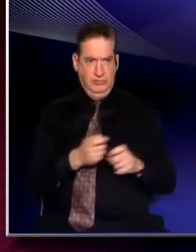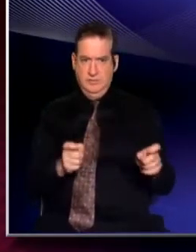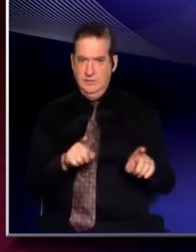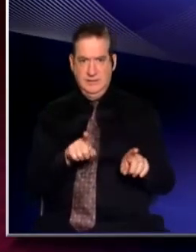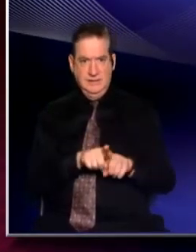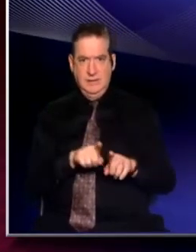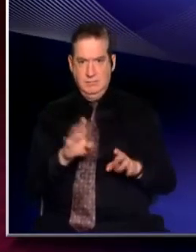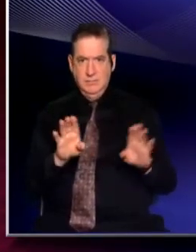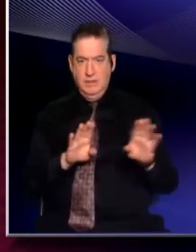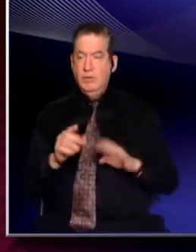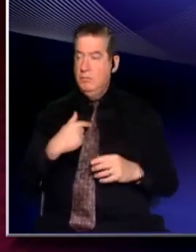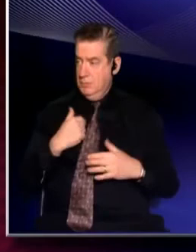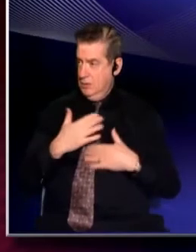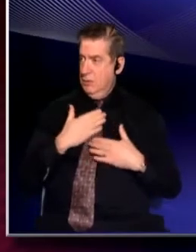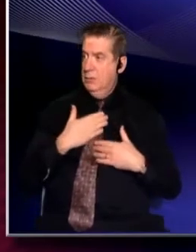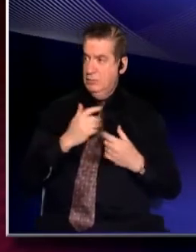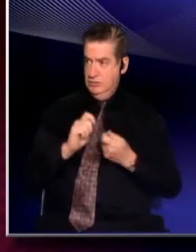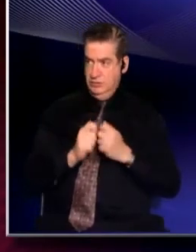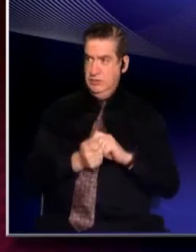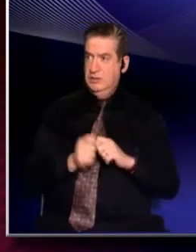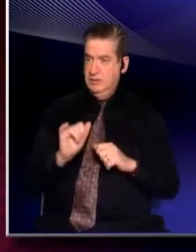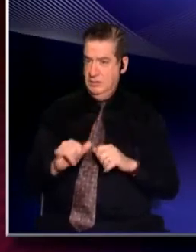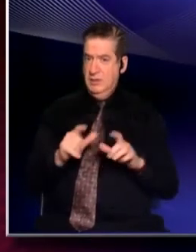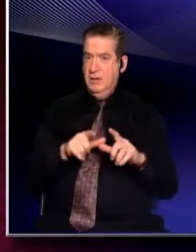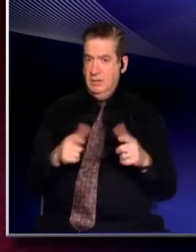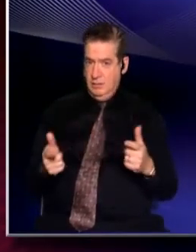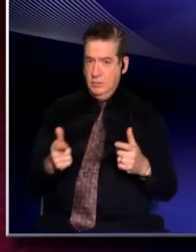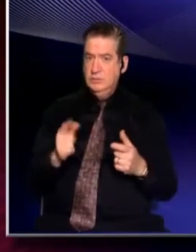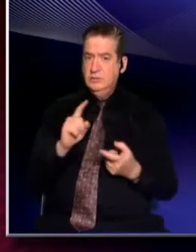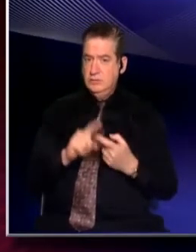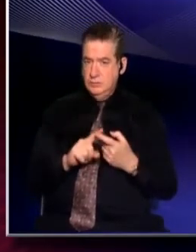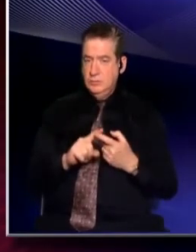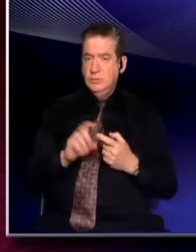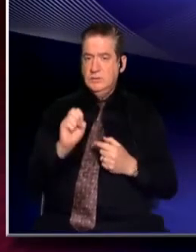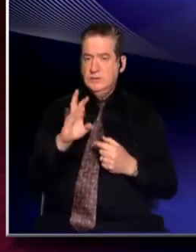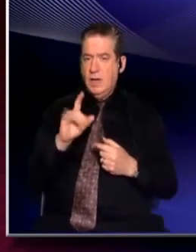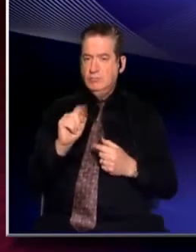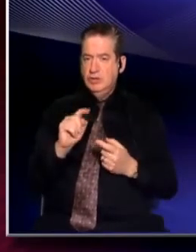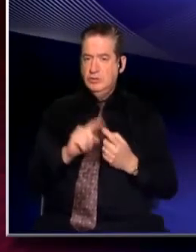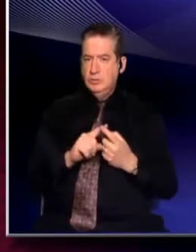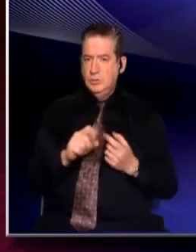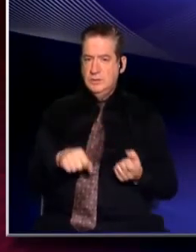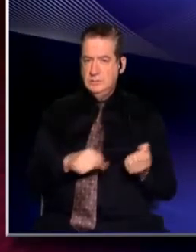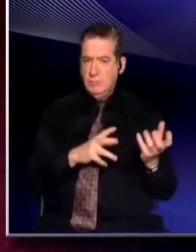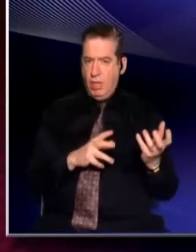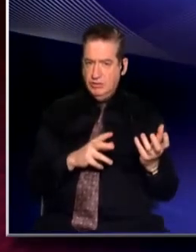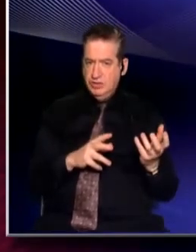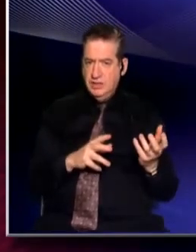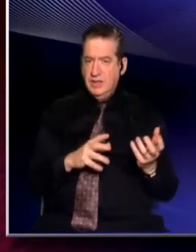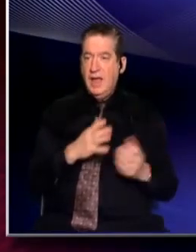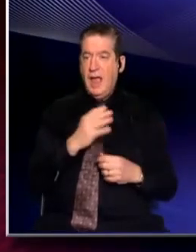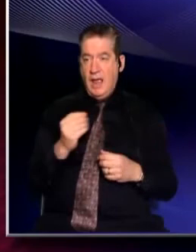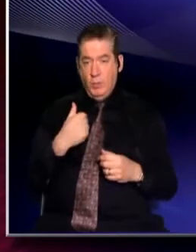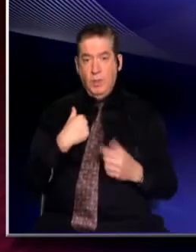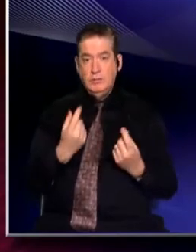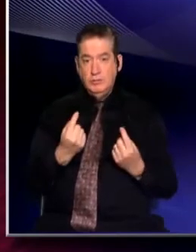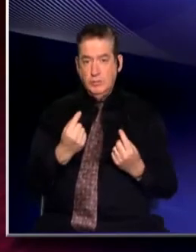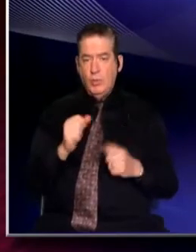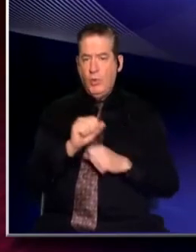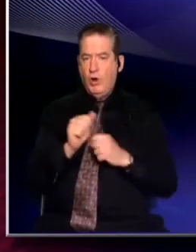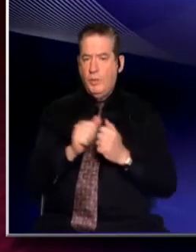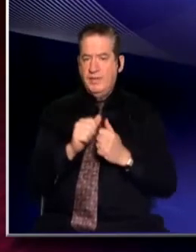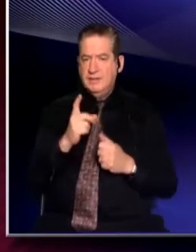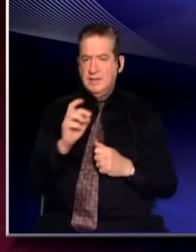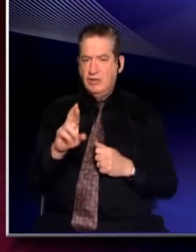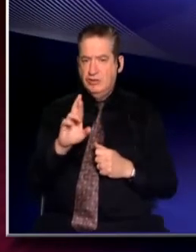would be very happy to change that language to subject to expulsion. And then what I can do is work with Dr. Rex